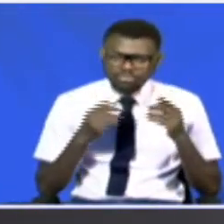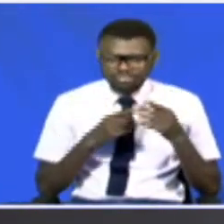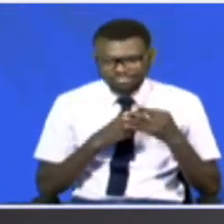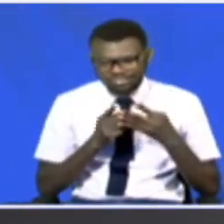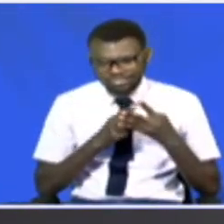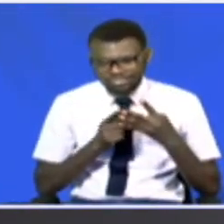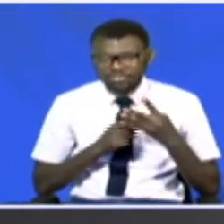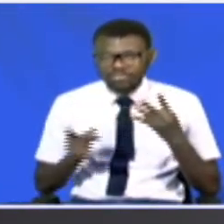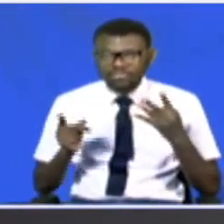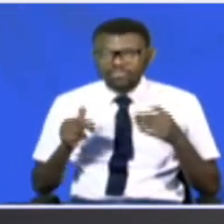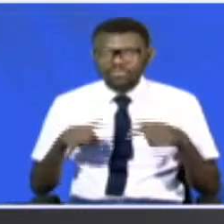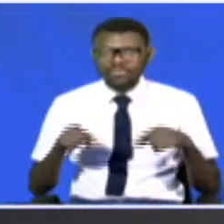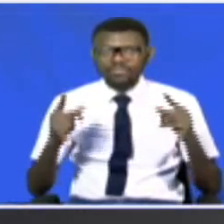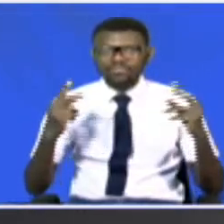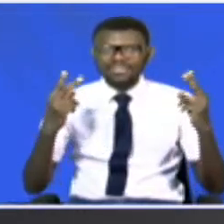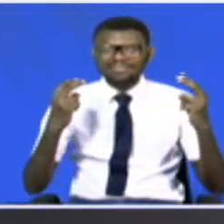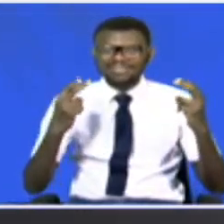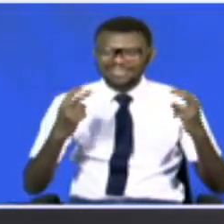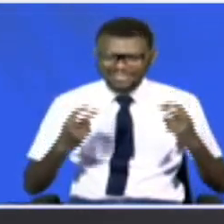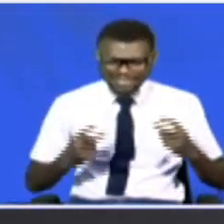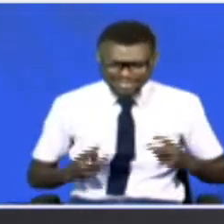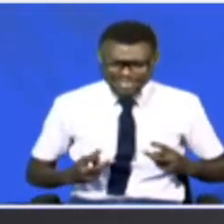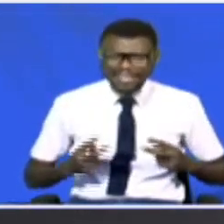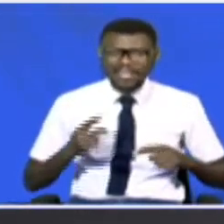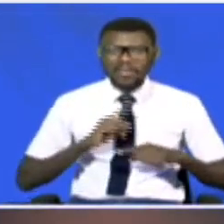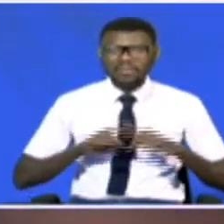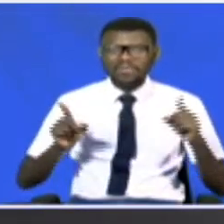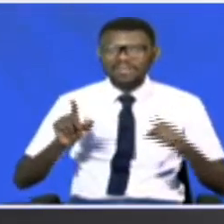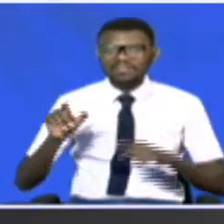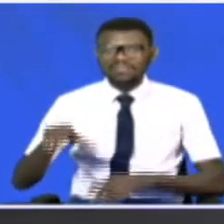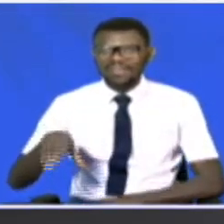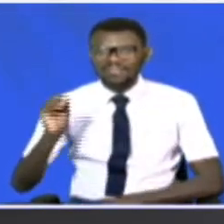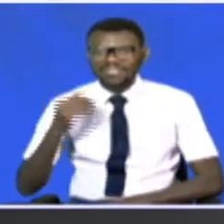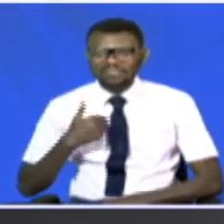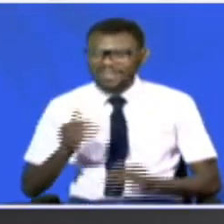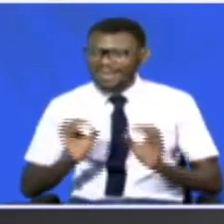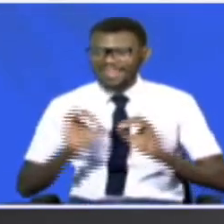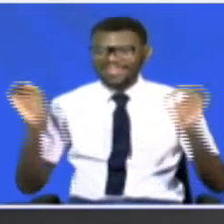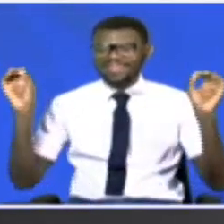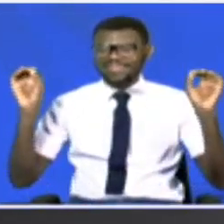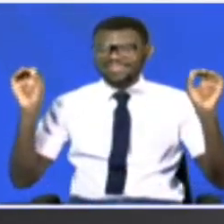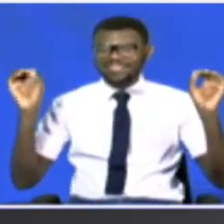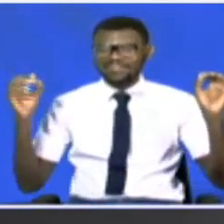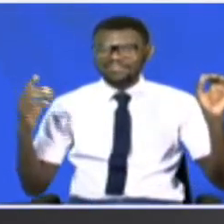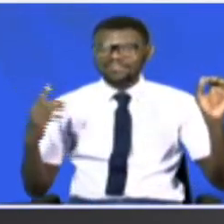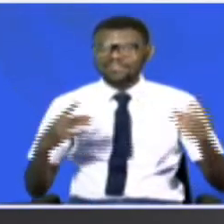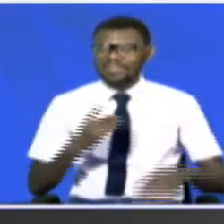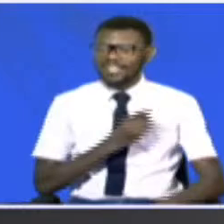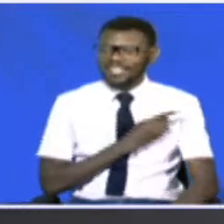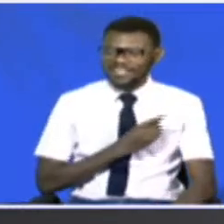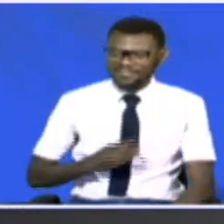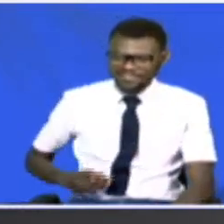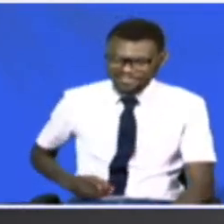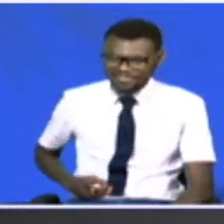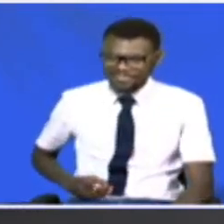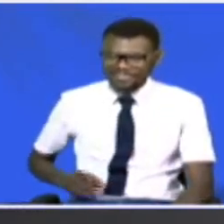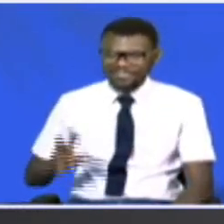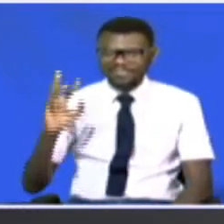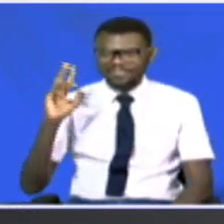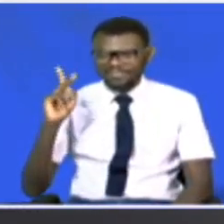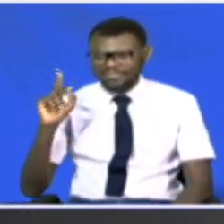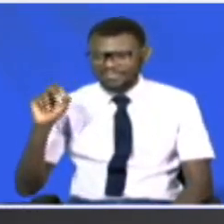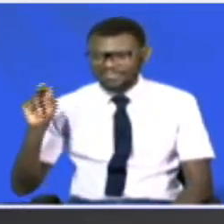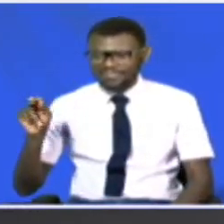They are trying to look for me everywhere. They won't find me. You tried. David Muthoka, reporting for